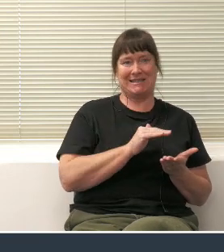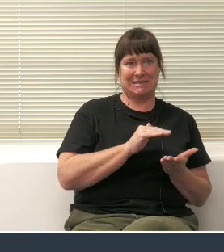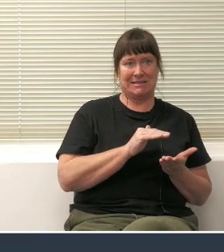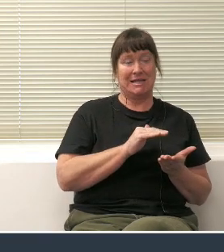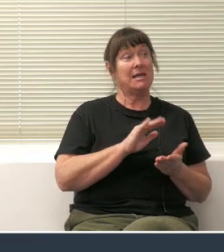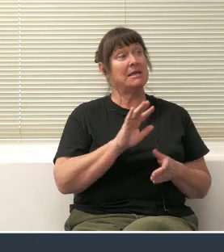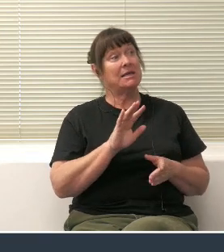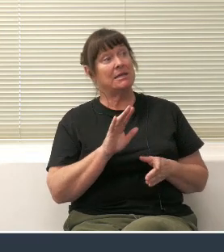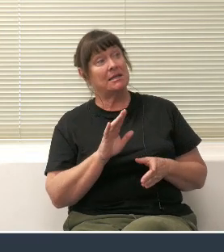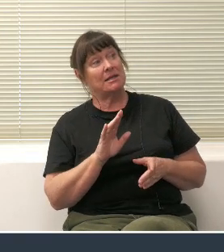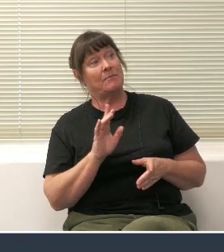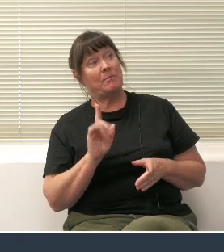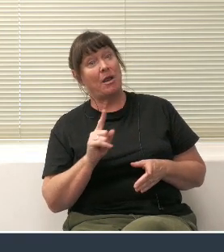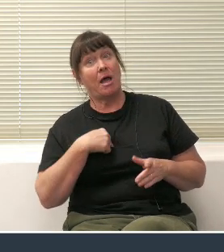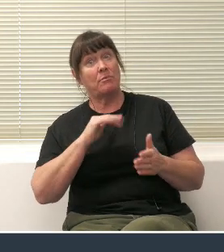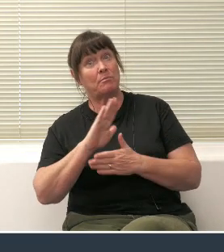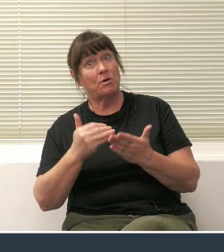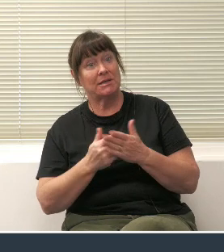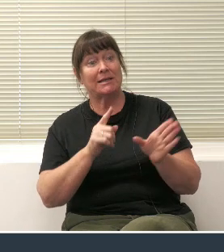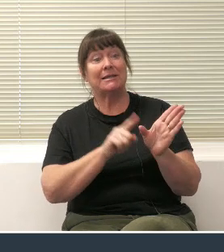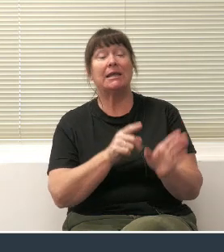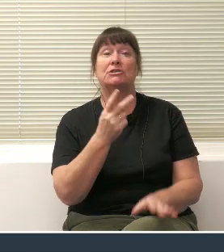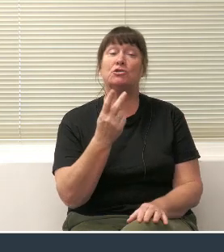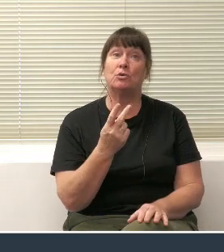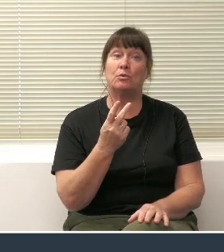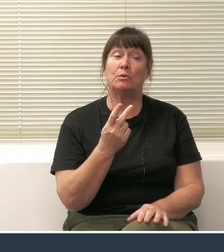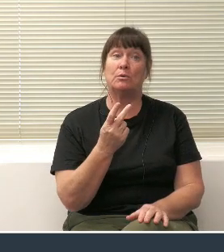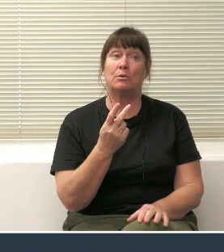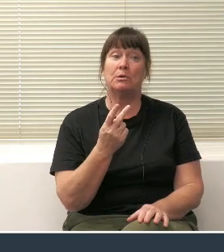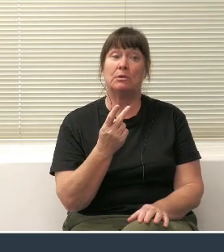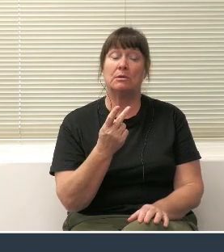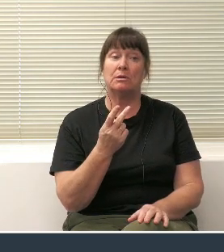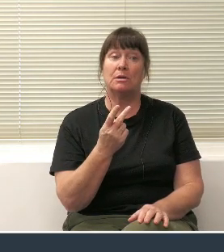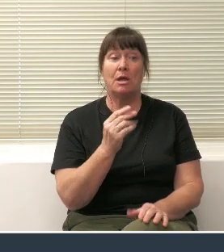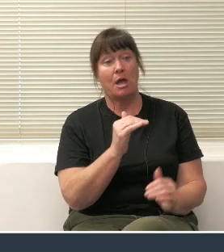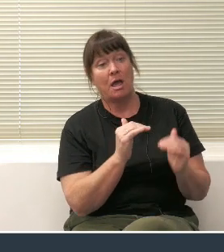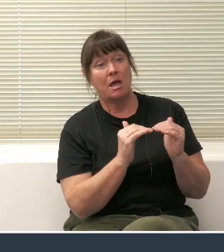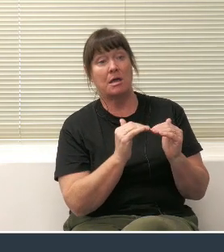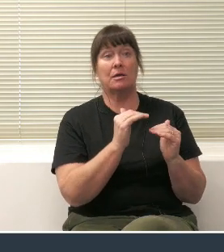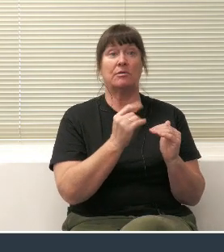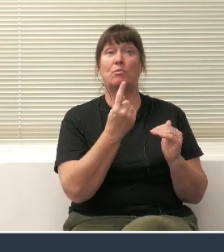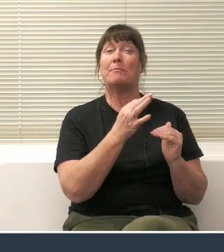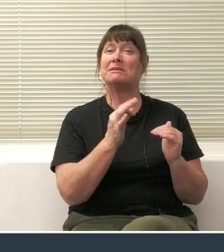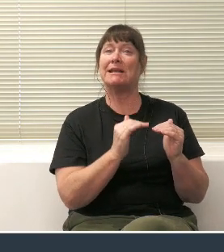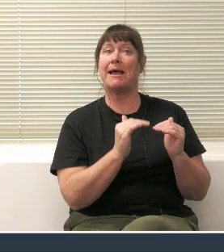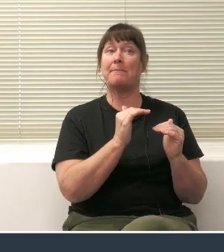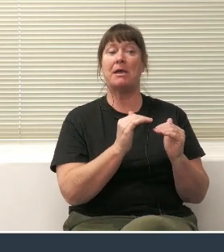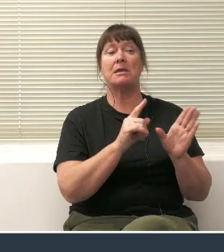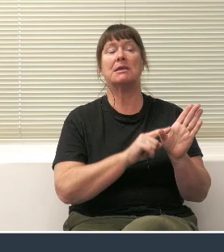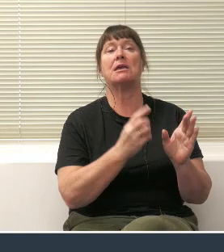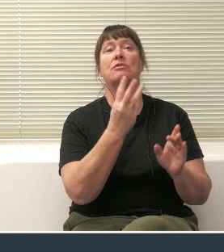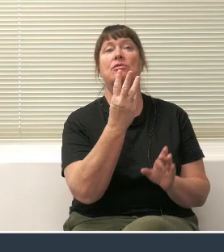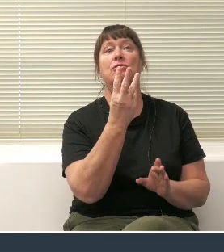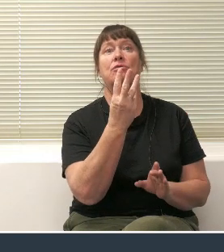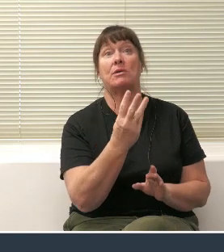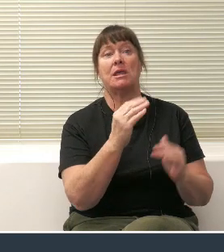then what I have proposed is that in year 2, we increase it to 1%. In year 3,